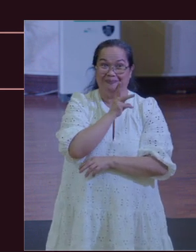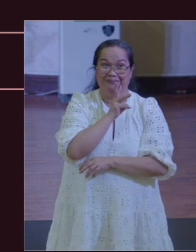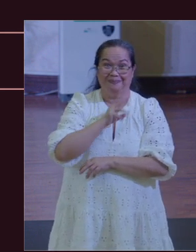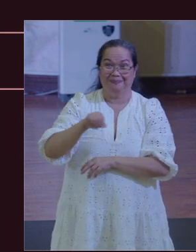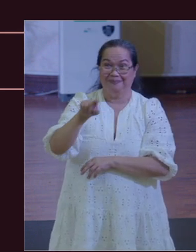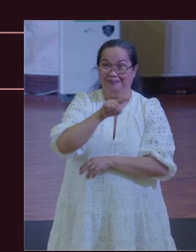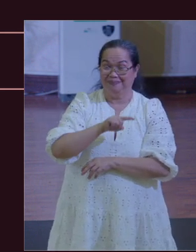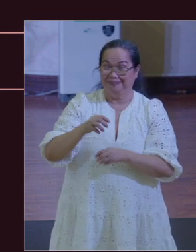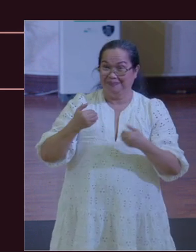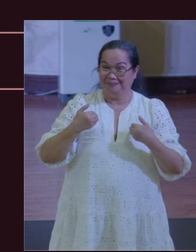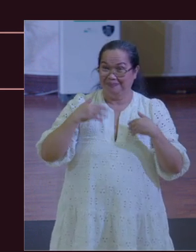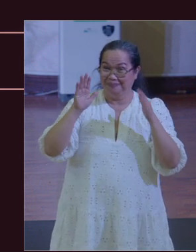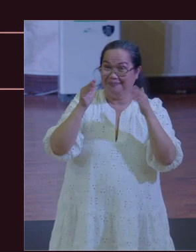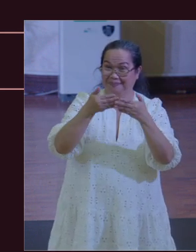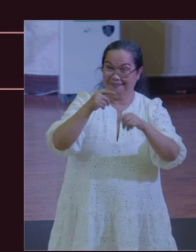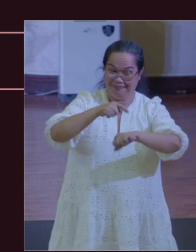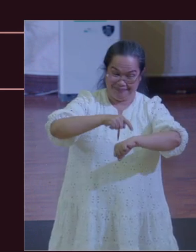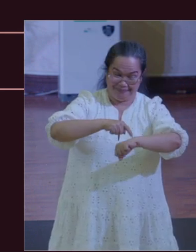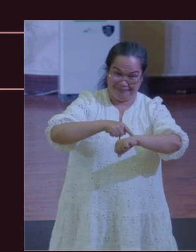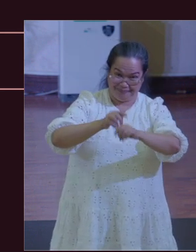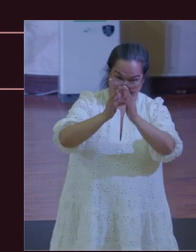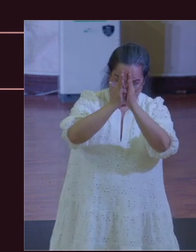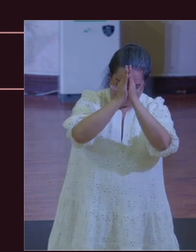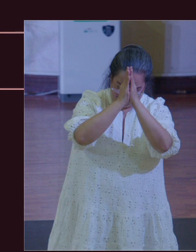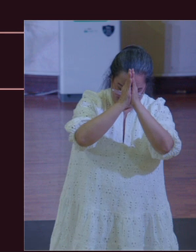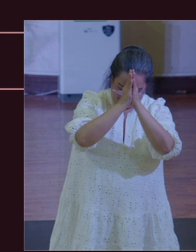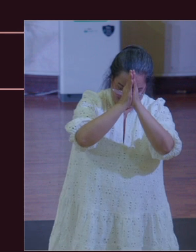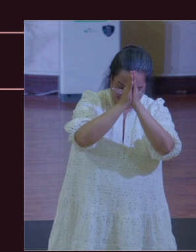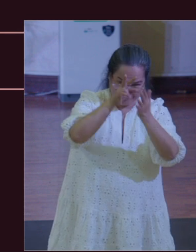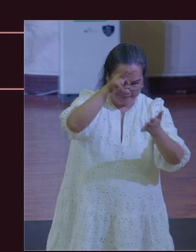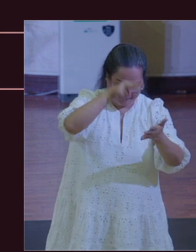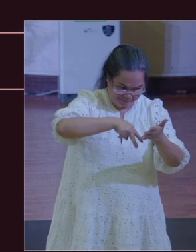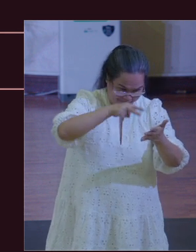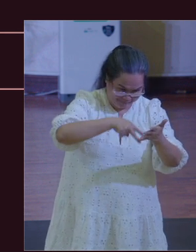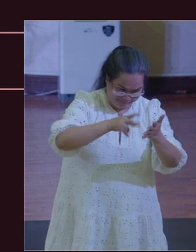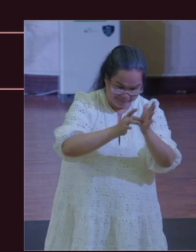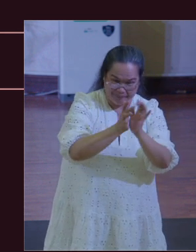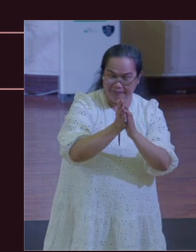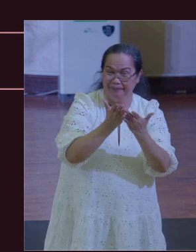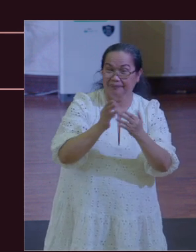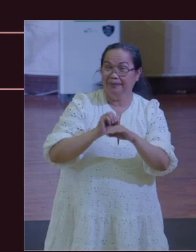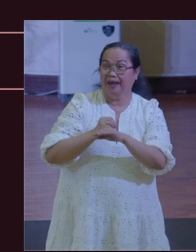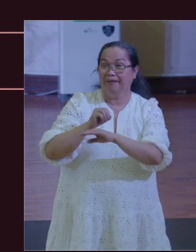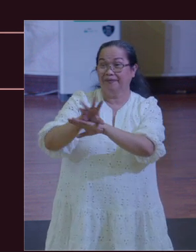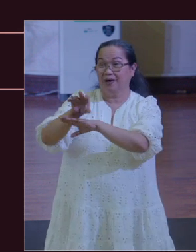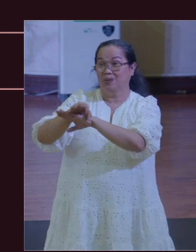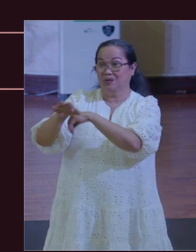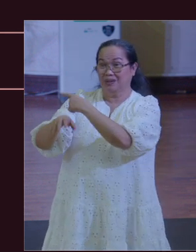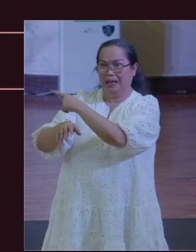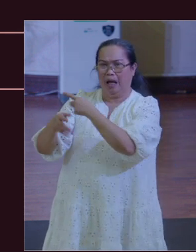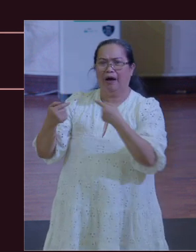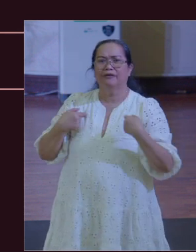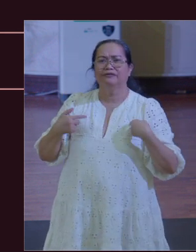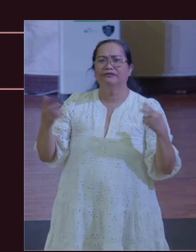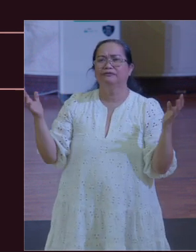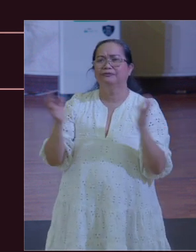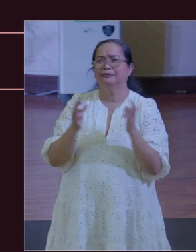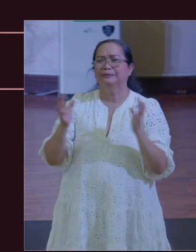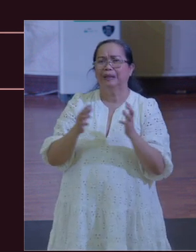will focus our time on prayer and the word. Pag may counseling ako, may away, may